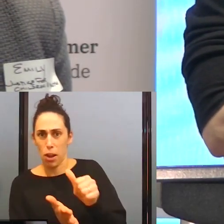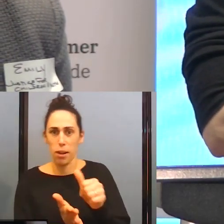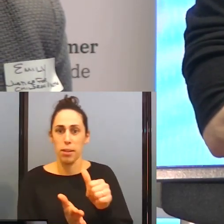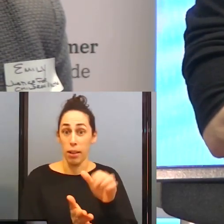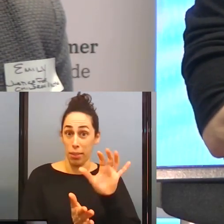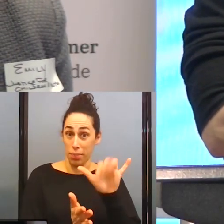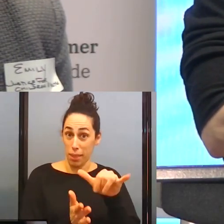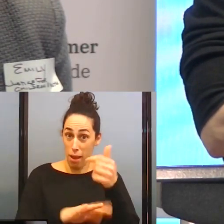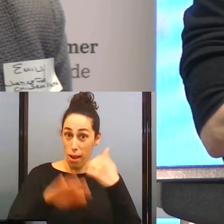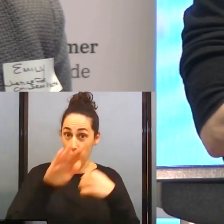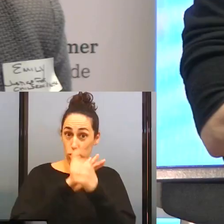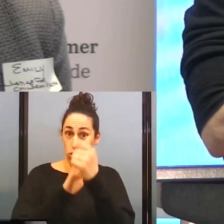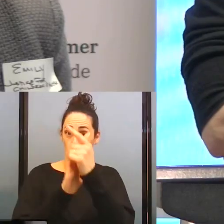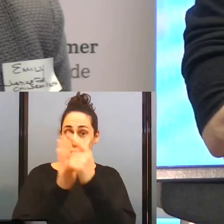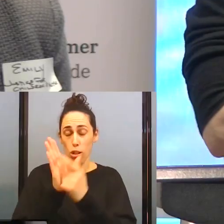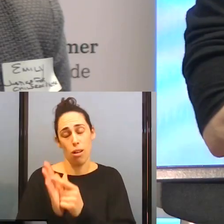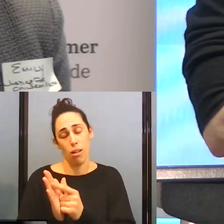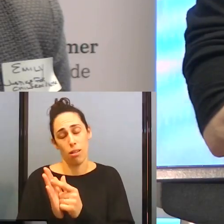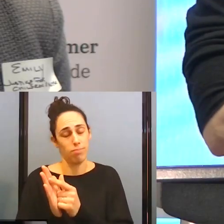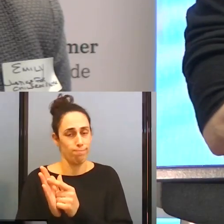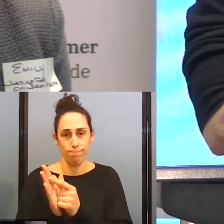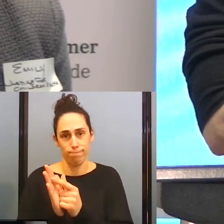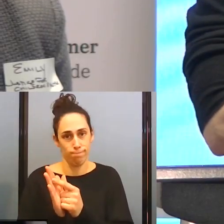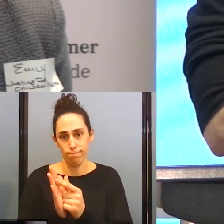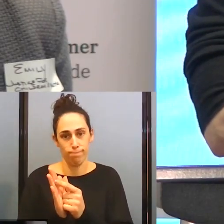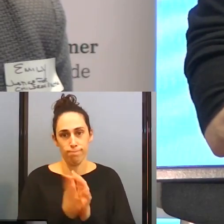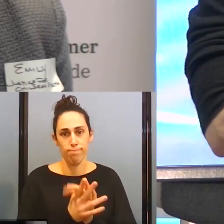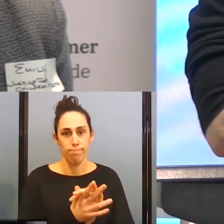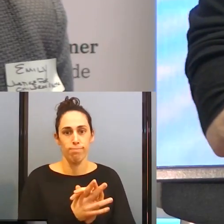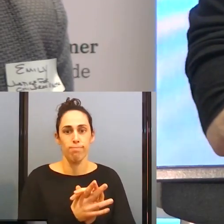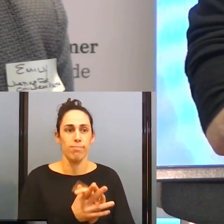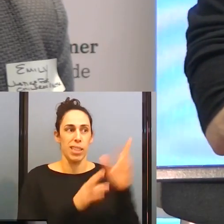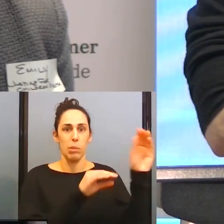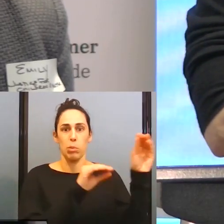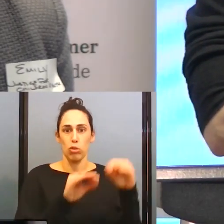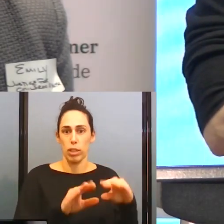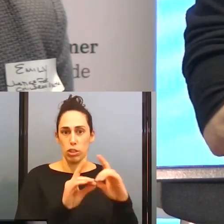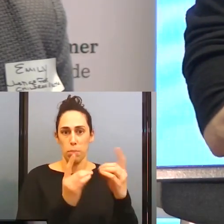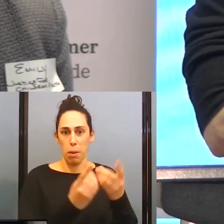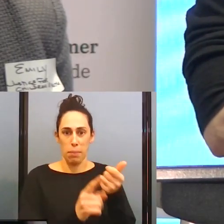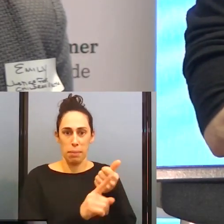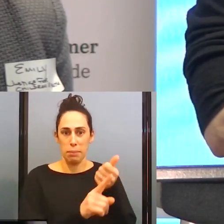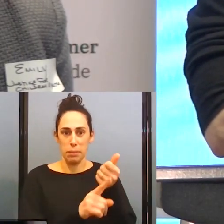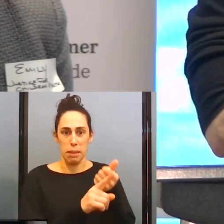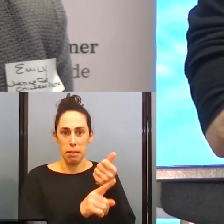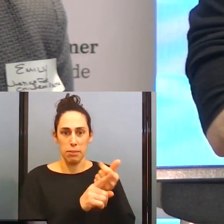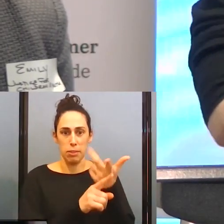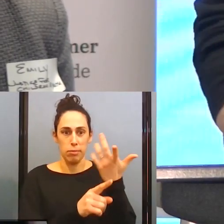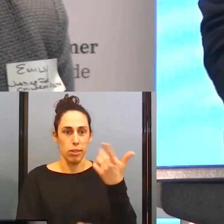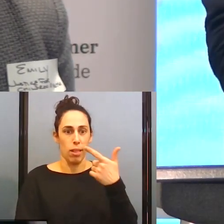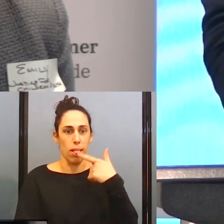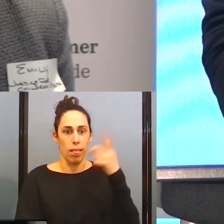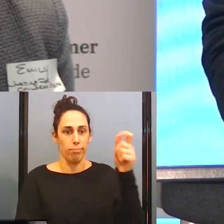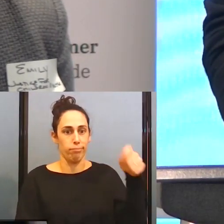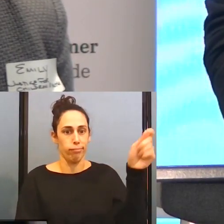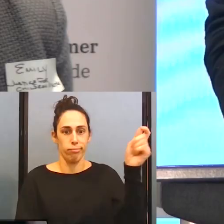effectively policy decisions that someone at the immigration department has decided. And